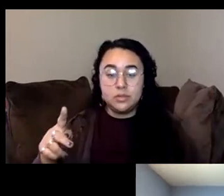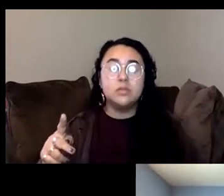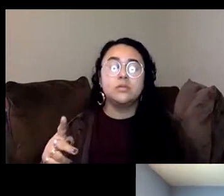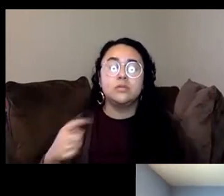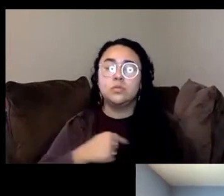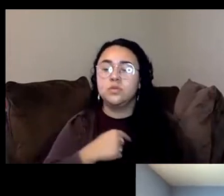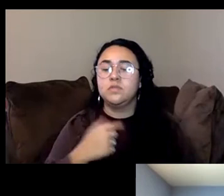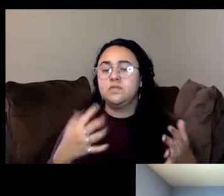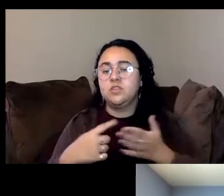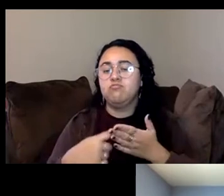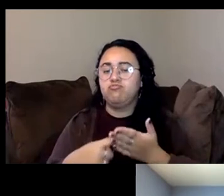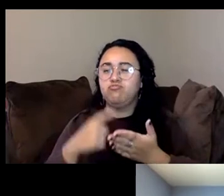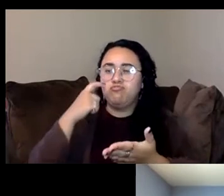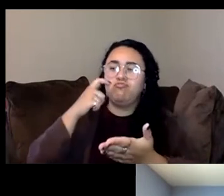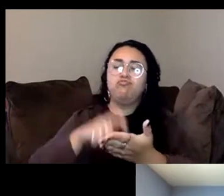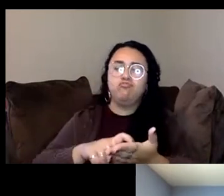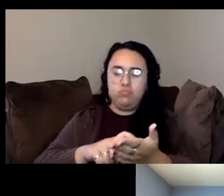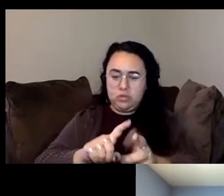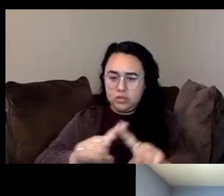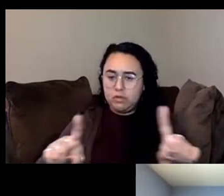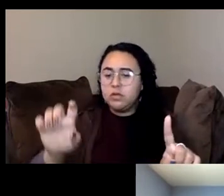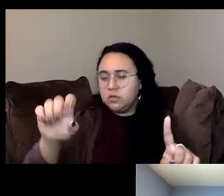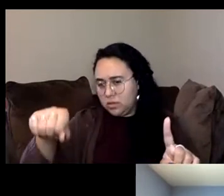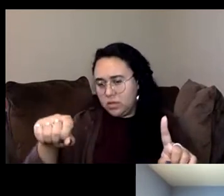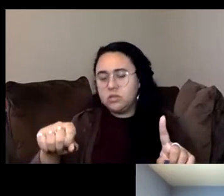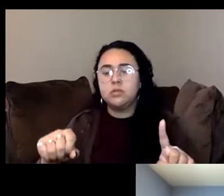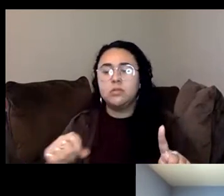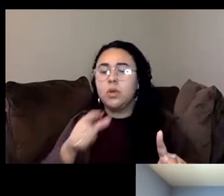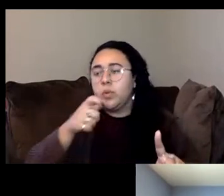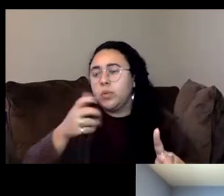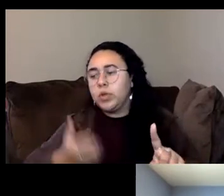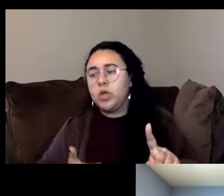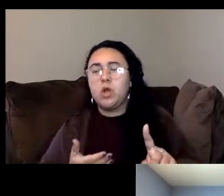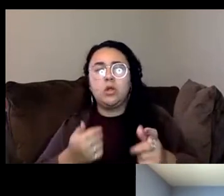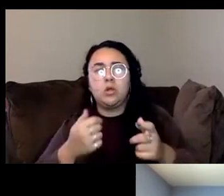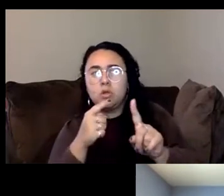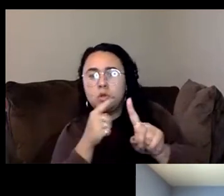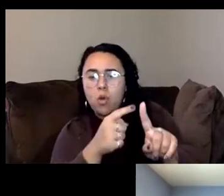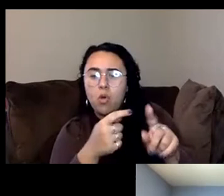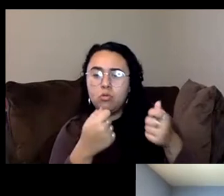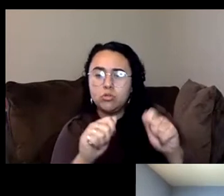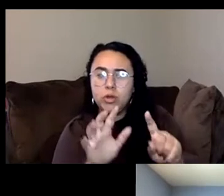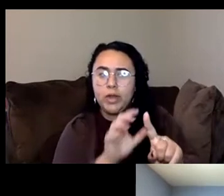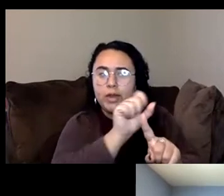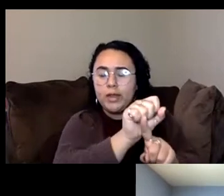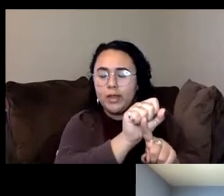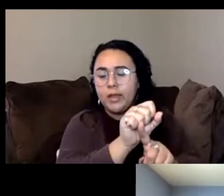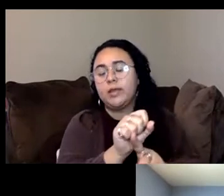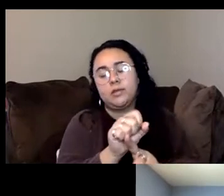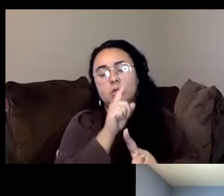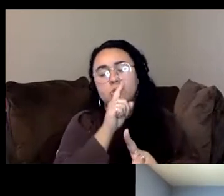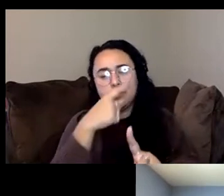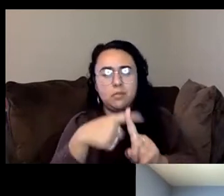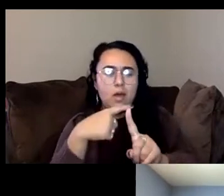we can acknowledge and recognize the differences, but we talk about what we are and what we're trying to do. It's a positive outlook, and